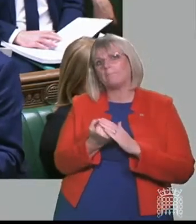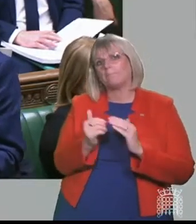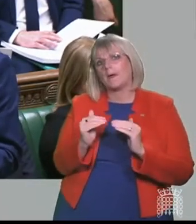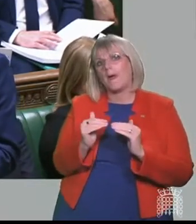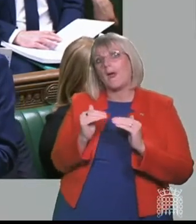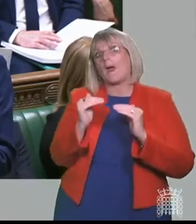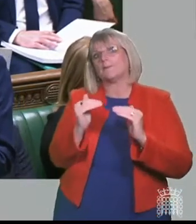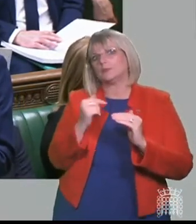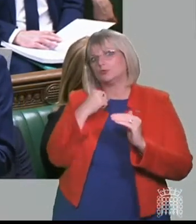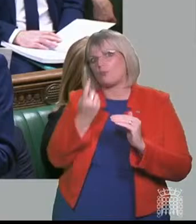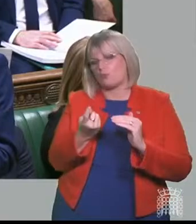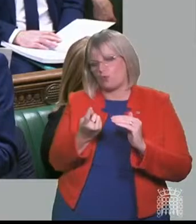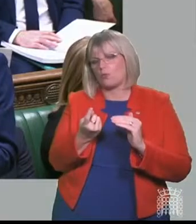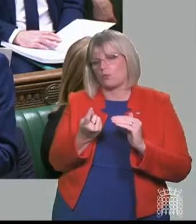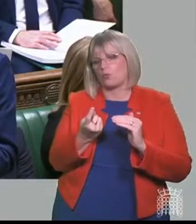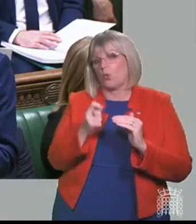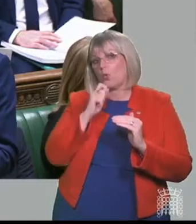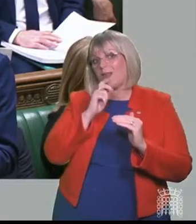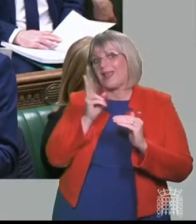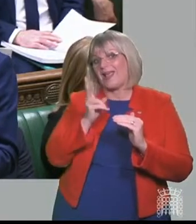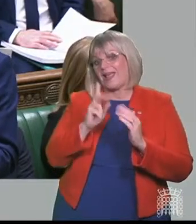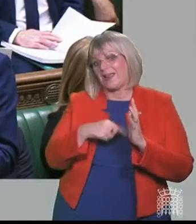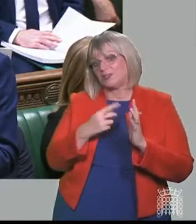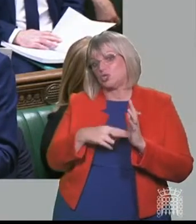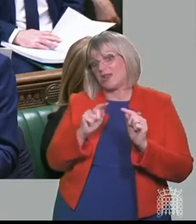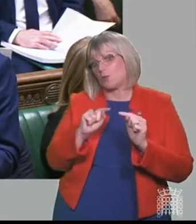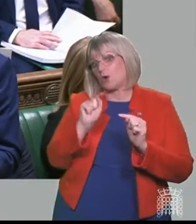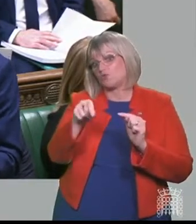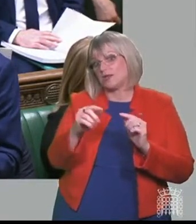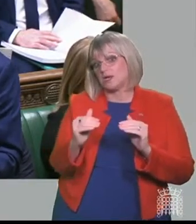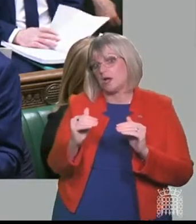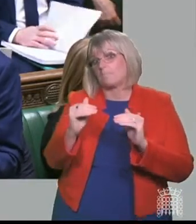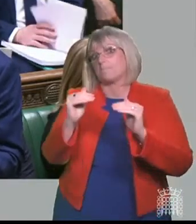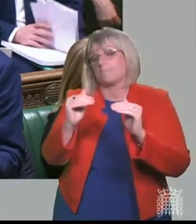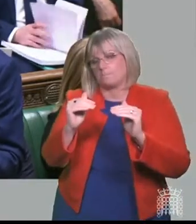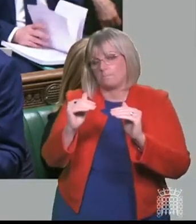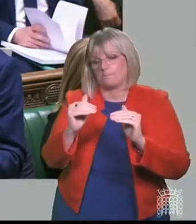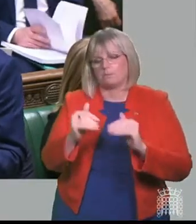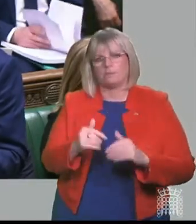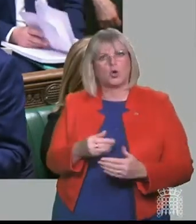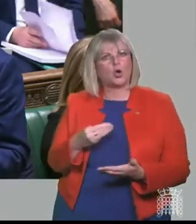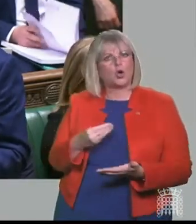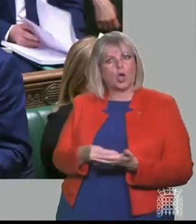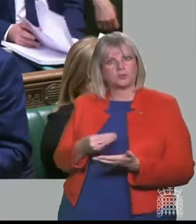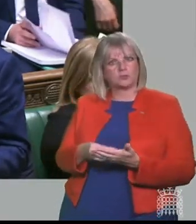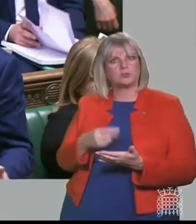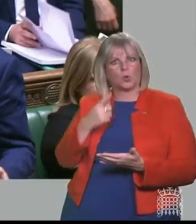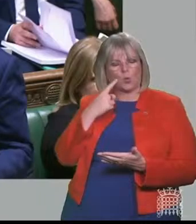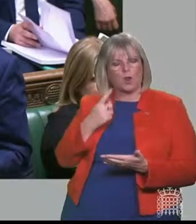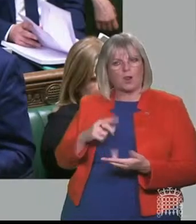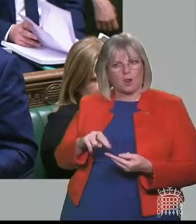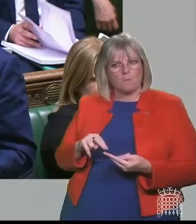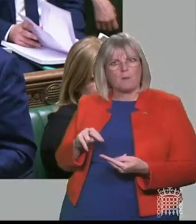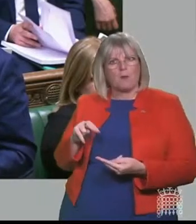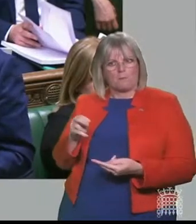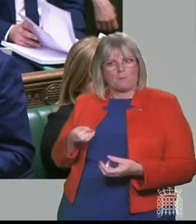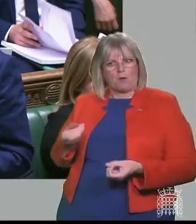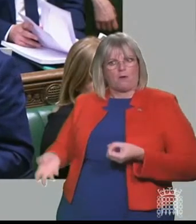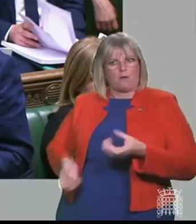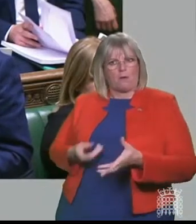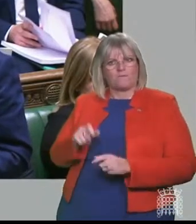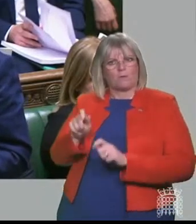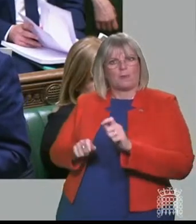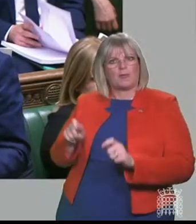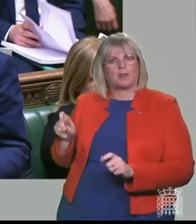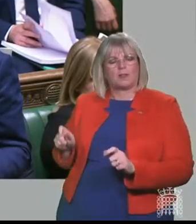again in January. Costs are going to continue to increase for people. So when welcoming some of the